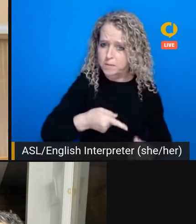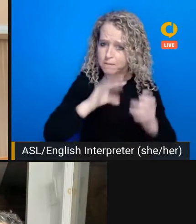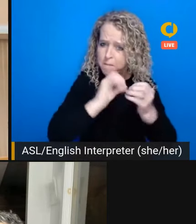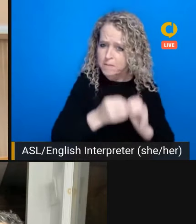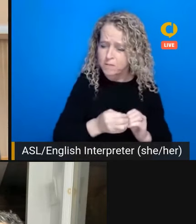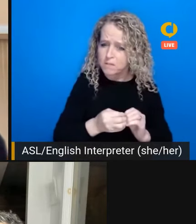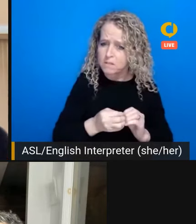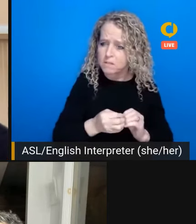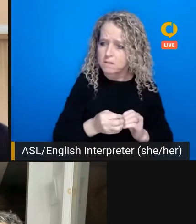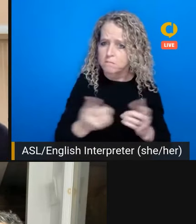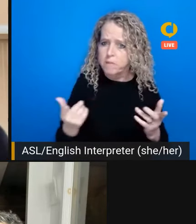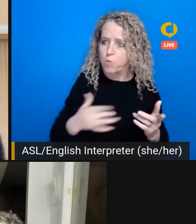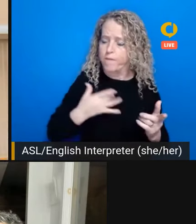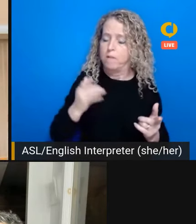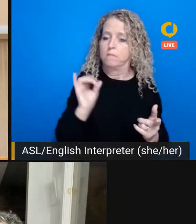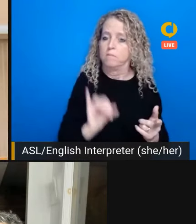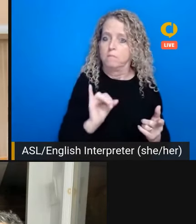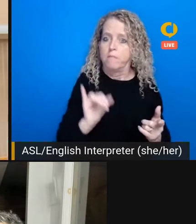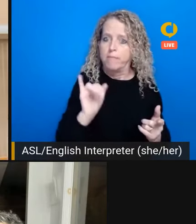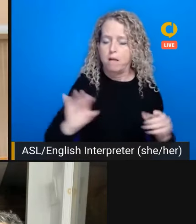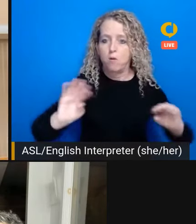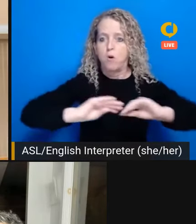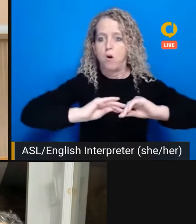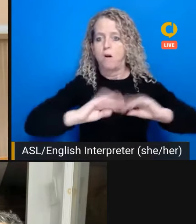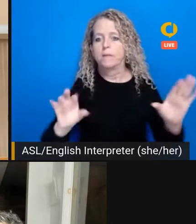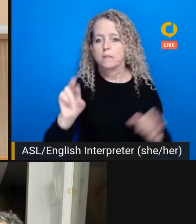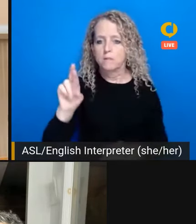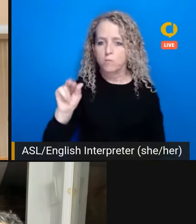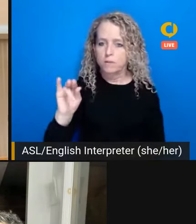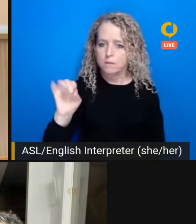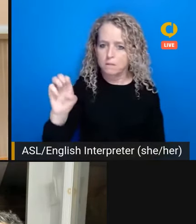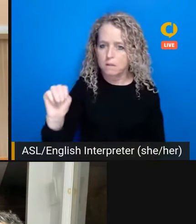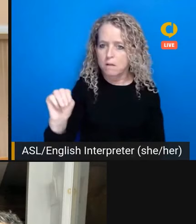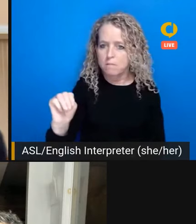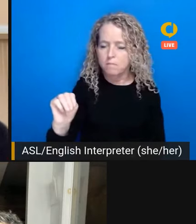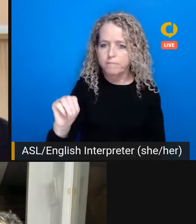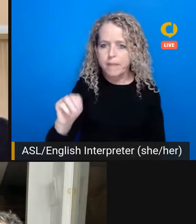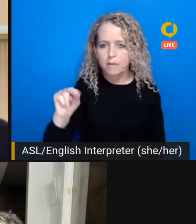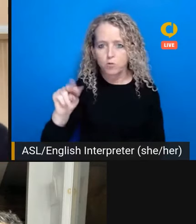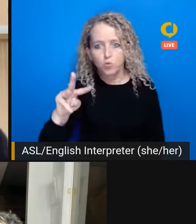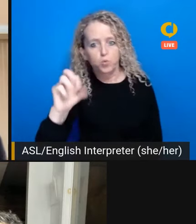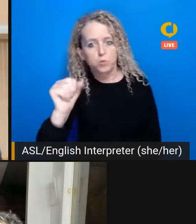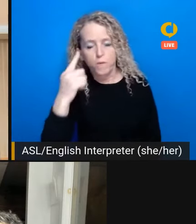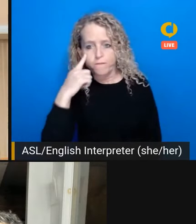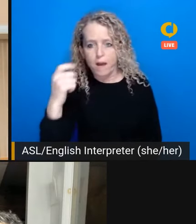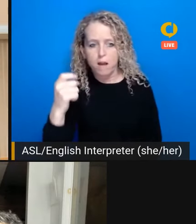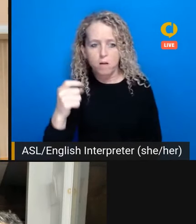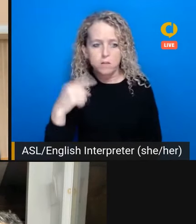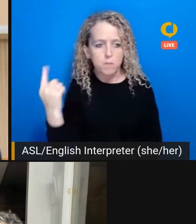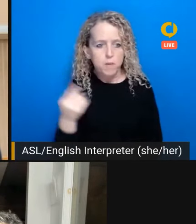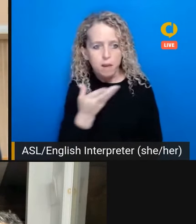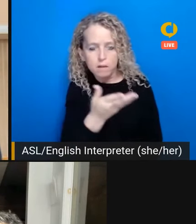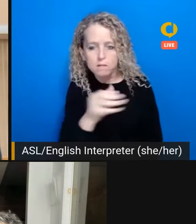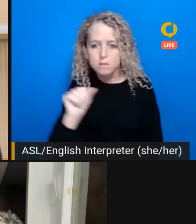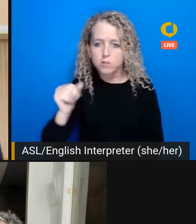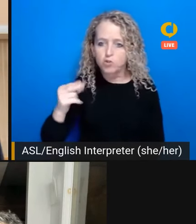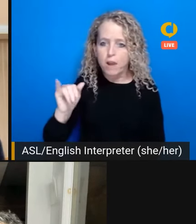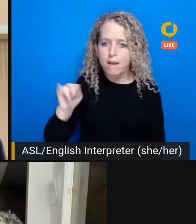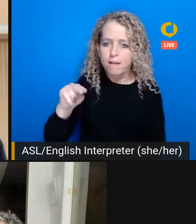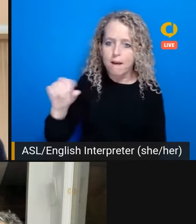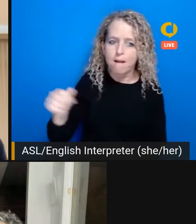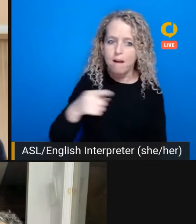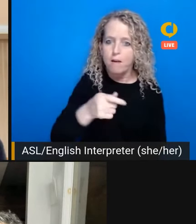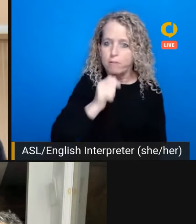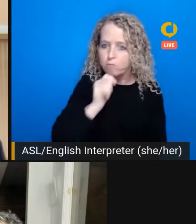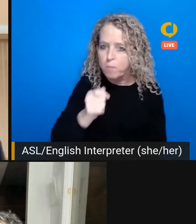racist. And that information would come out. We'd all find out. The news would find out. Someone like Shana would be like, guess what I found on the evening